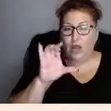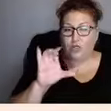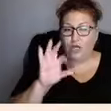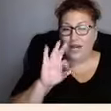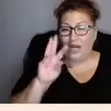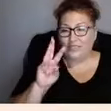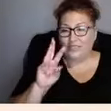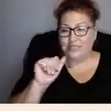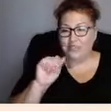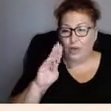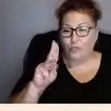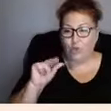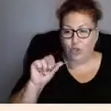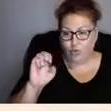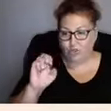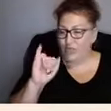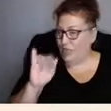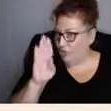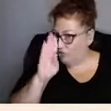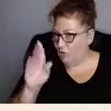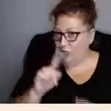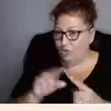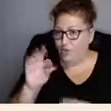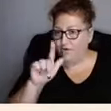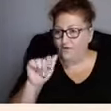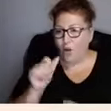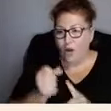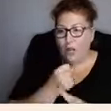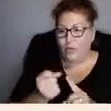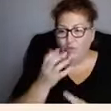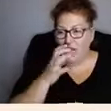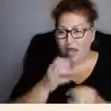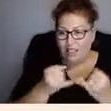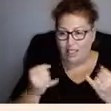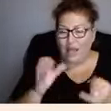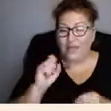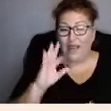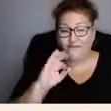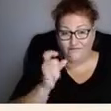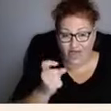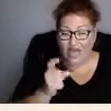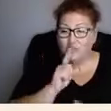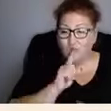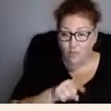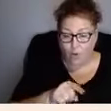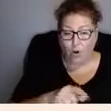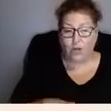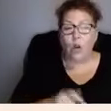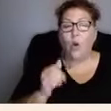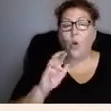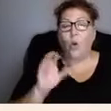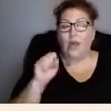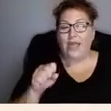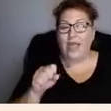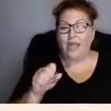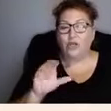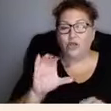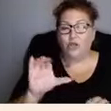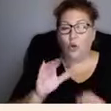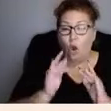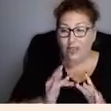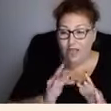1-800-96-ABUSE puts you straight into the Florida Abuse Hotline. You can fax the report in, or you can do an online report